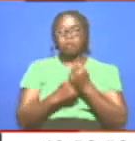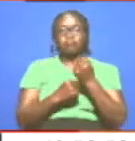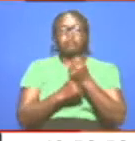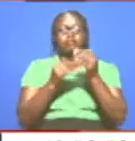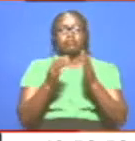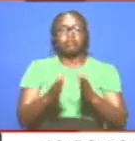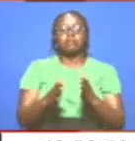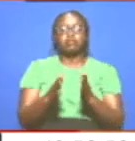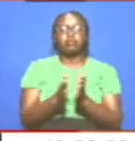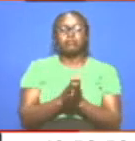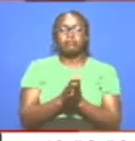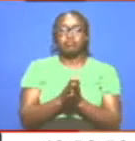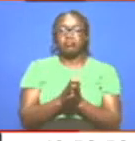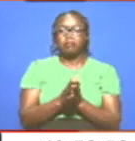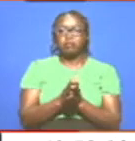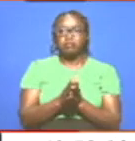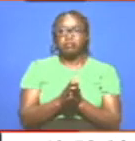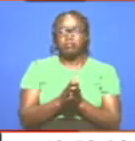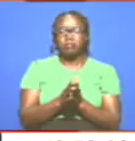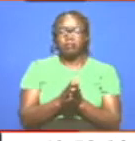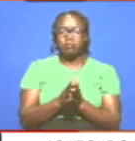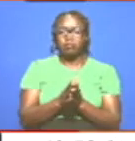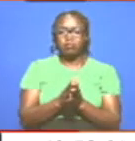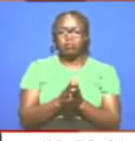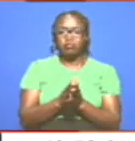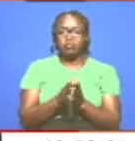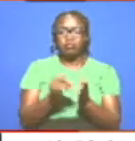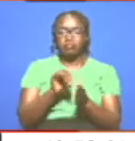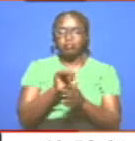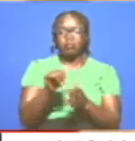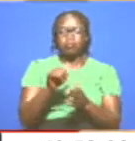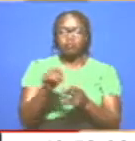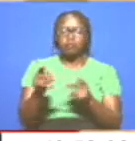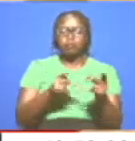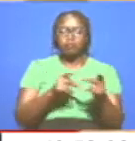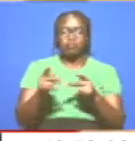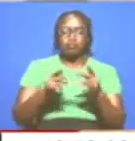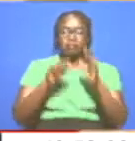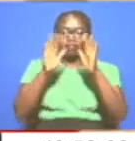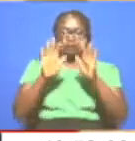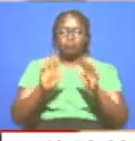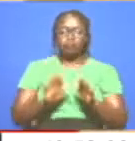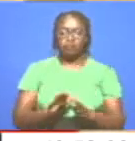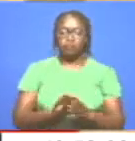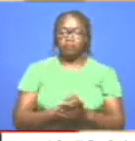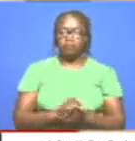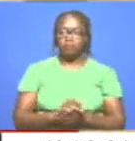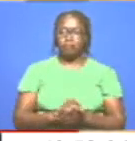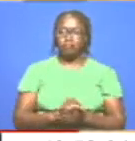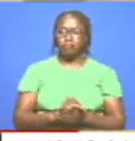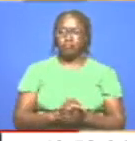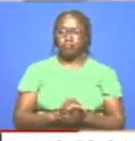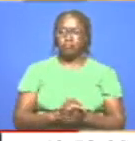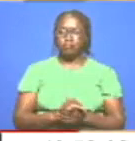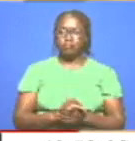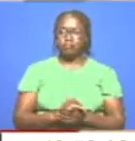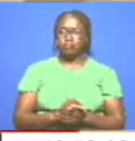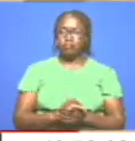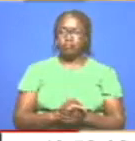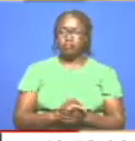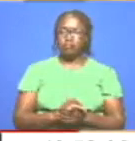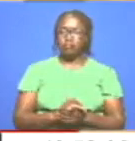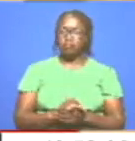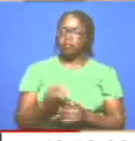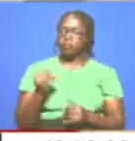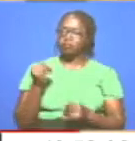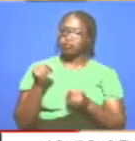our well-wishers, and the government. Those will be very important mm-hmm. by then. And final remarks that I would